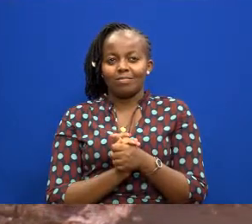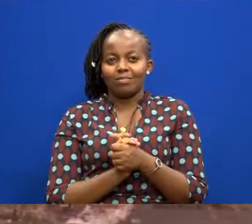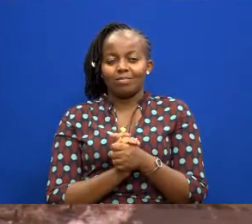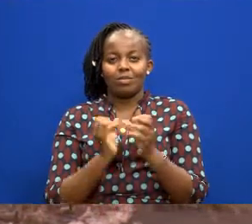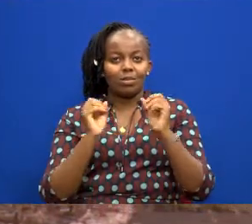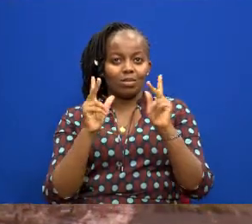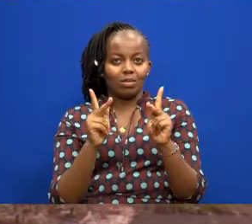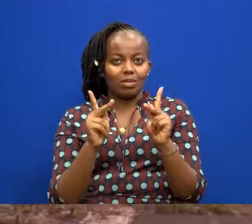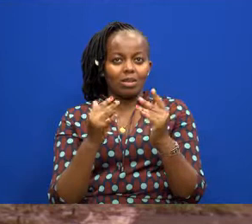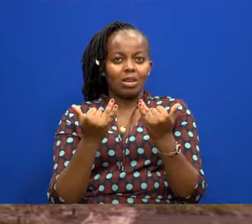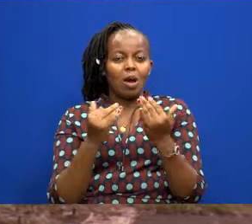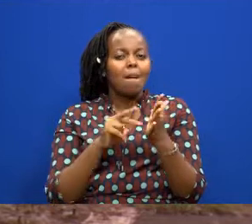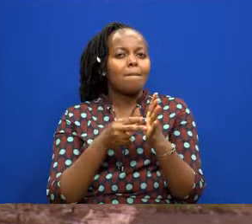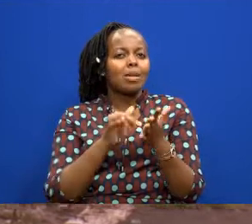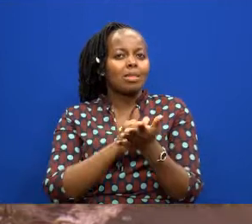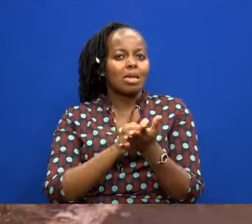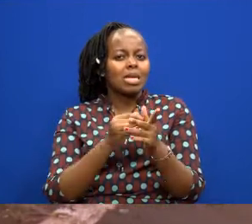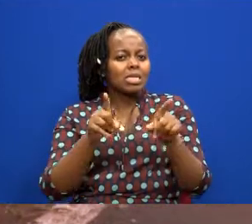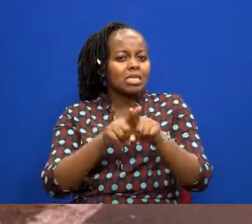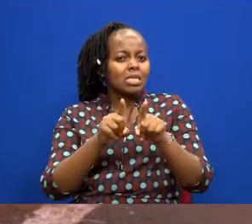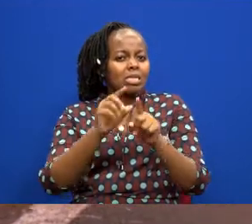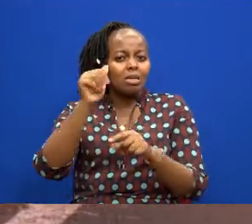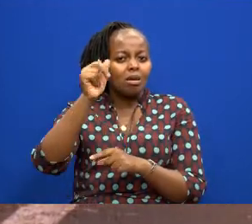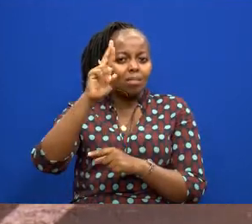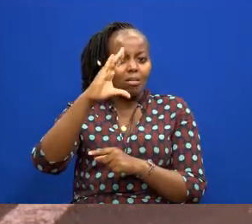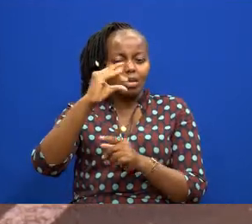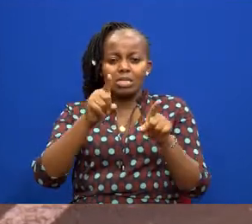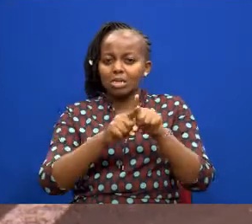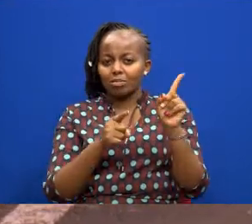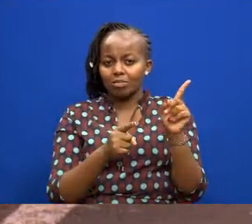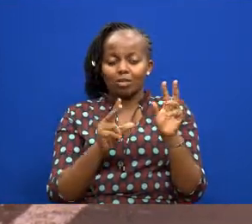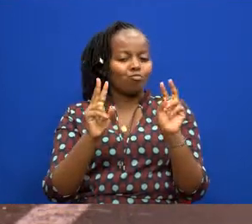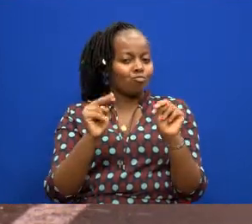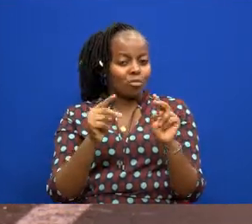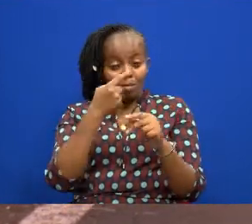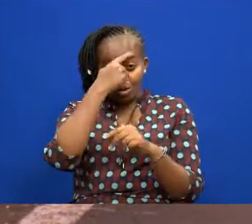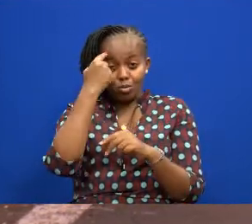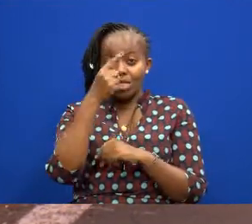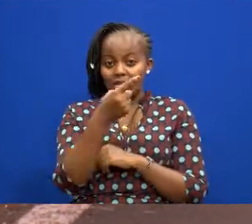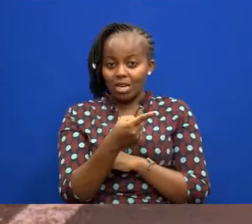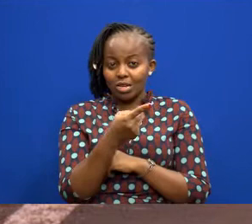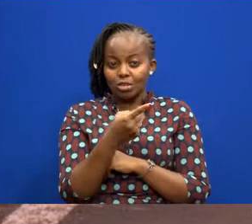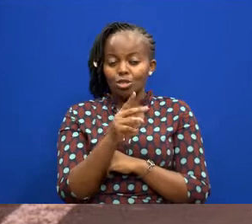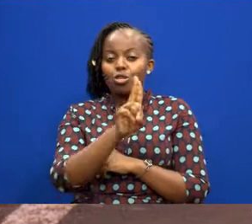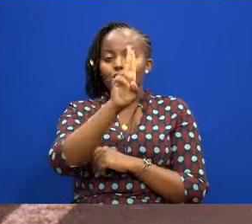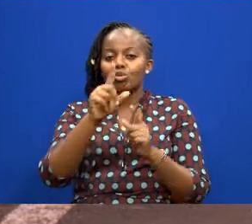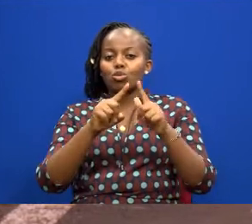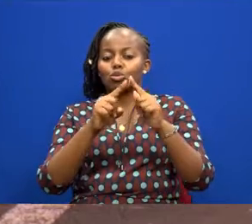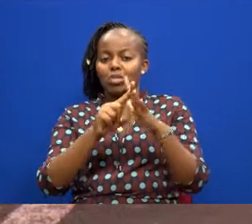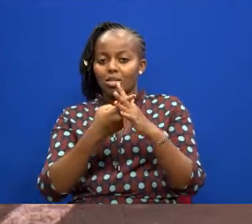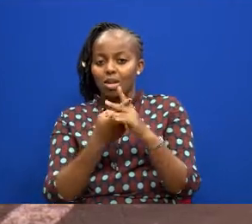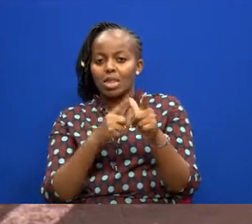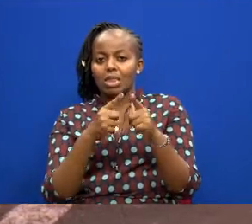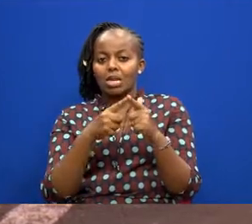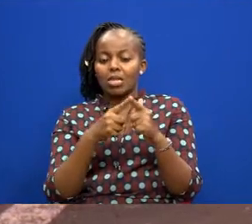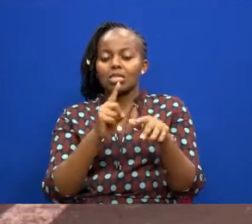So that is the same arc as that one. Not really, because that one is used to start for the beginning when you want to